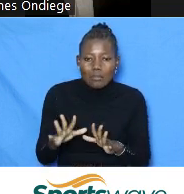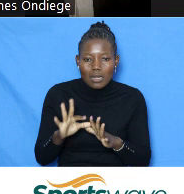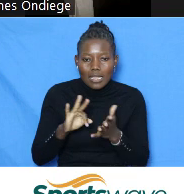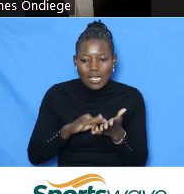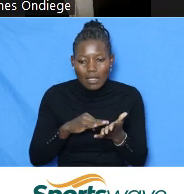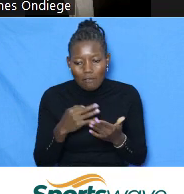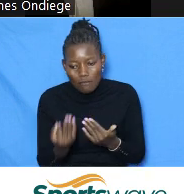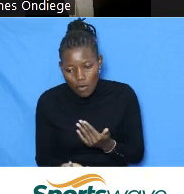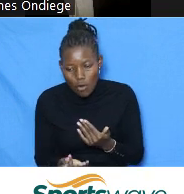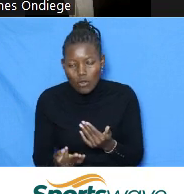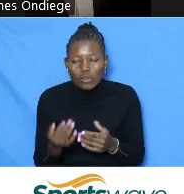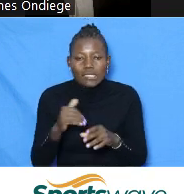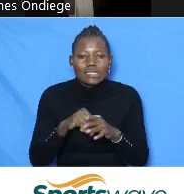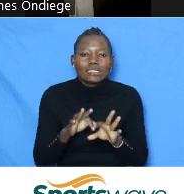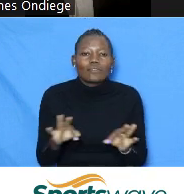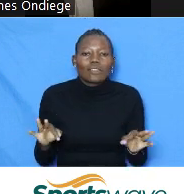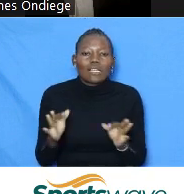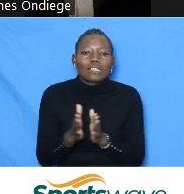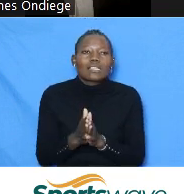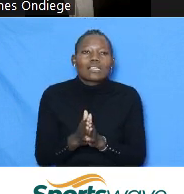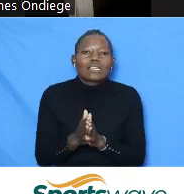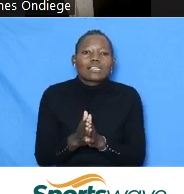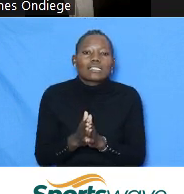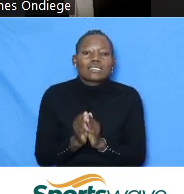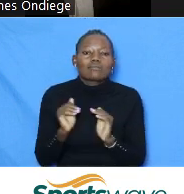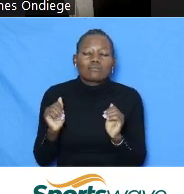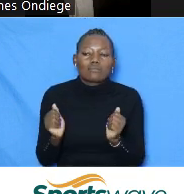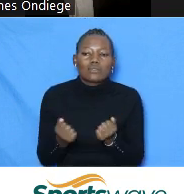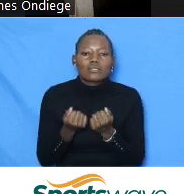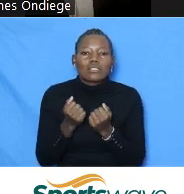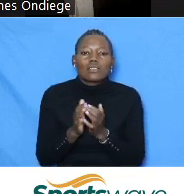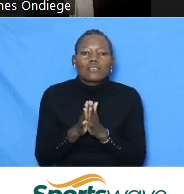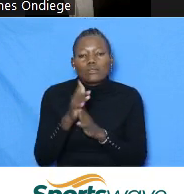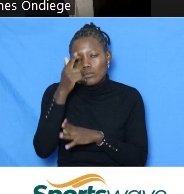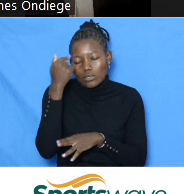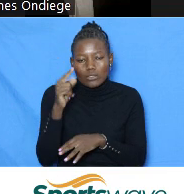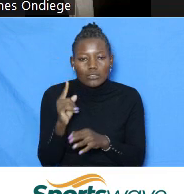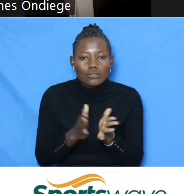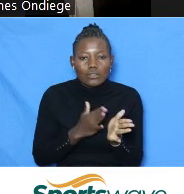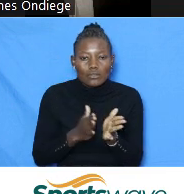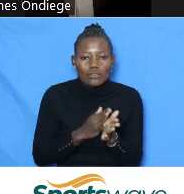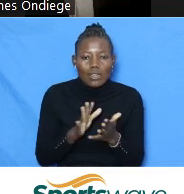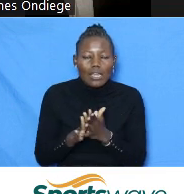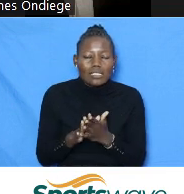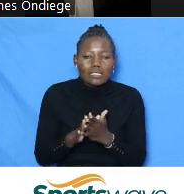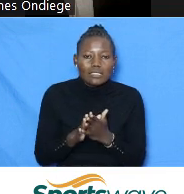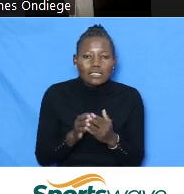pitch and was saved because of the immediate response to injury. It was